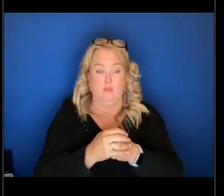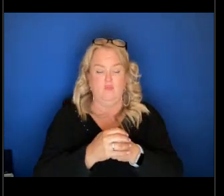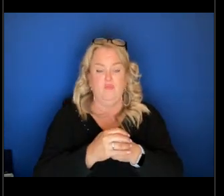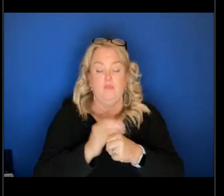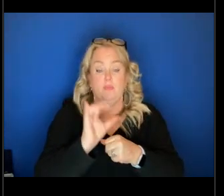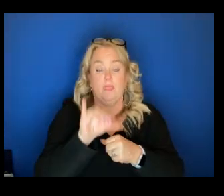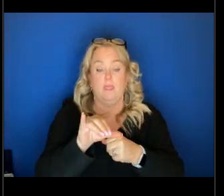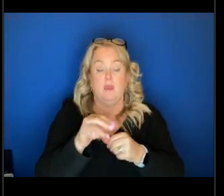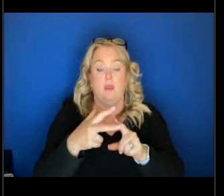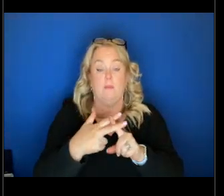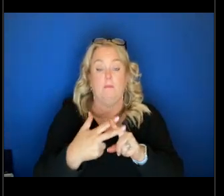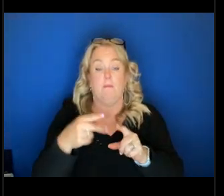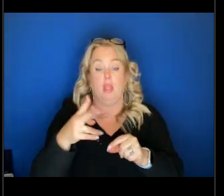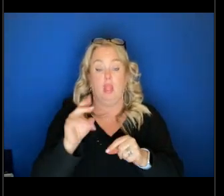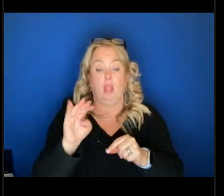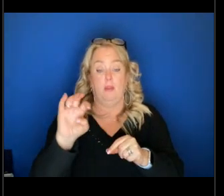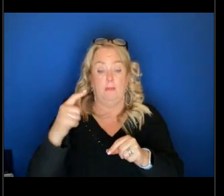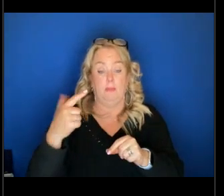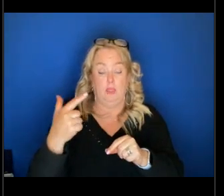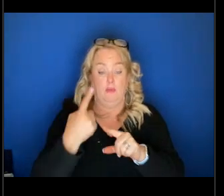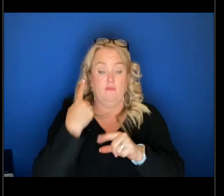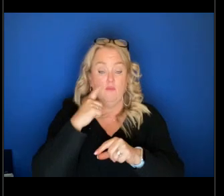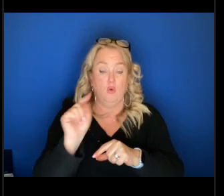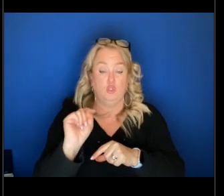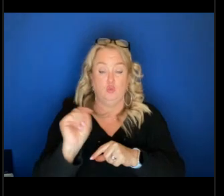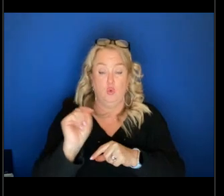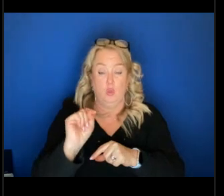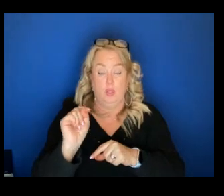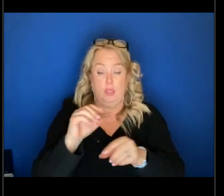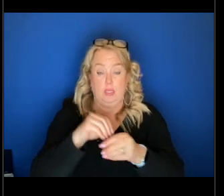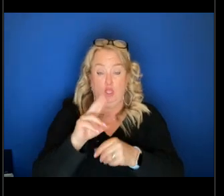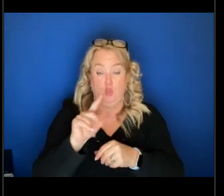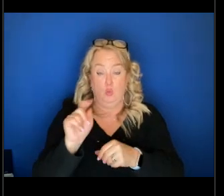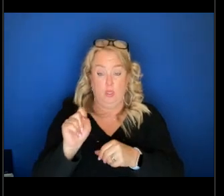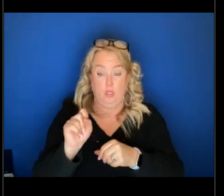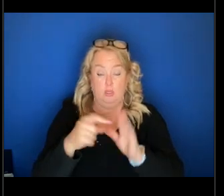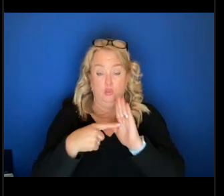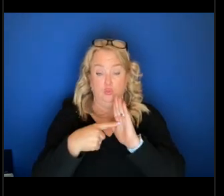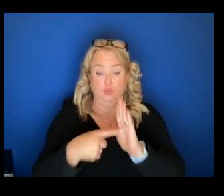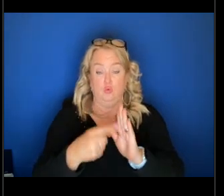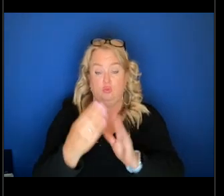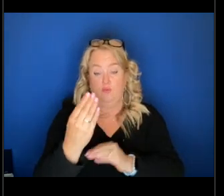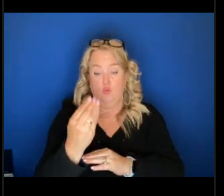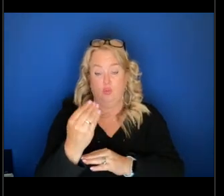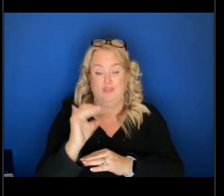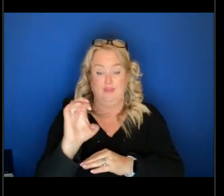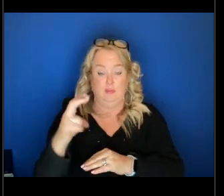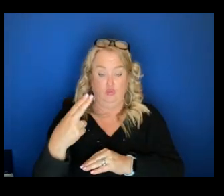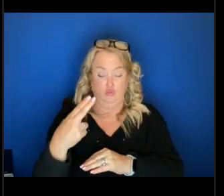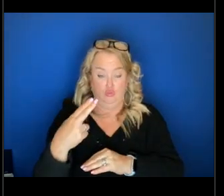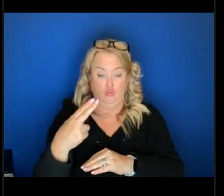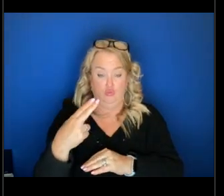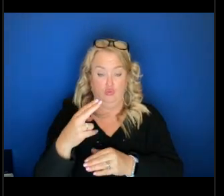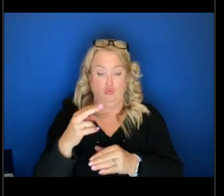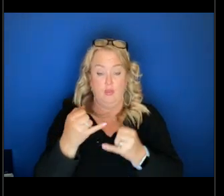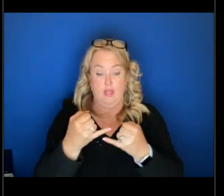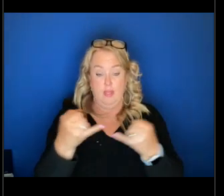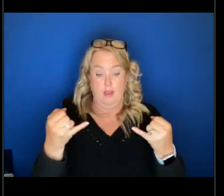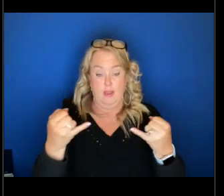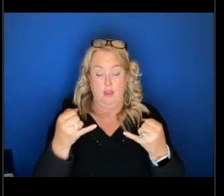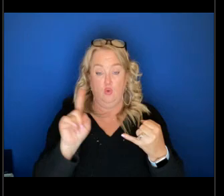plumbing for a toilet fixture in a covered dwelling unit reveals a 14-inch center line where